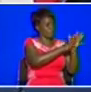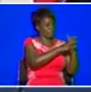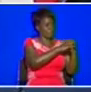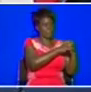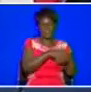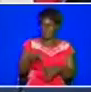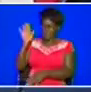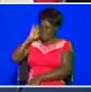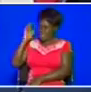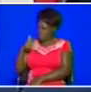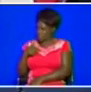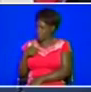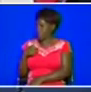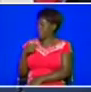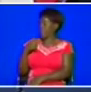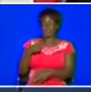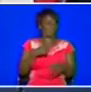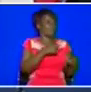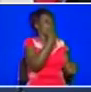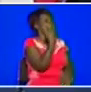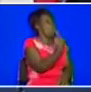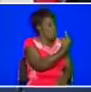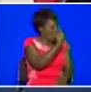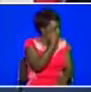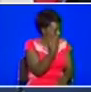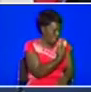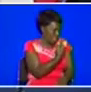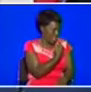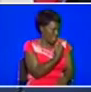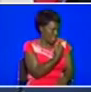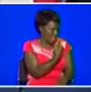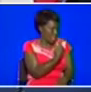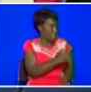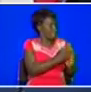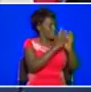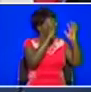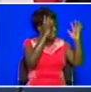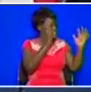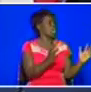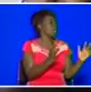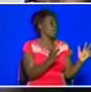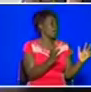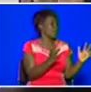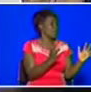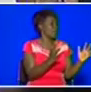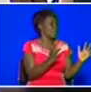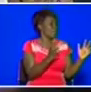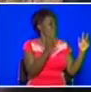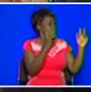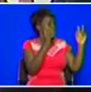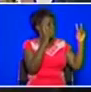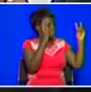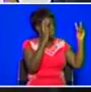Will they sit under trees? That's fine. Did you hear me? Let me say what I said. Yeah. It is the only major thing